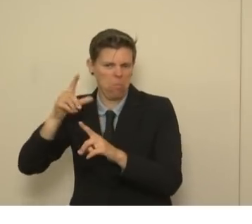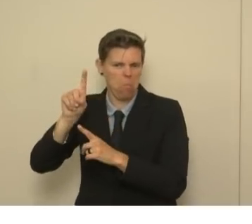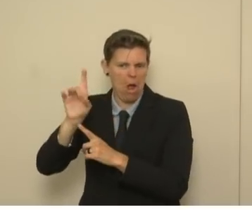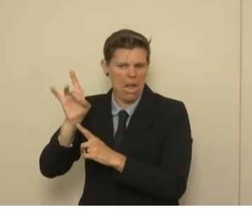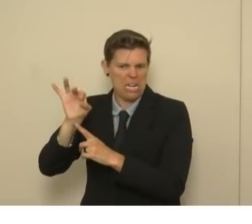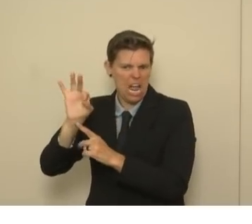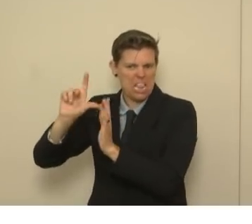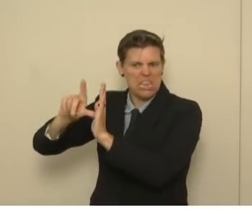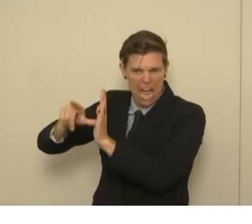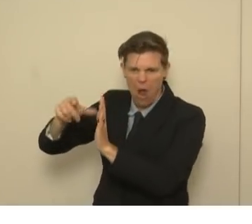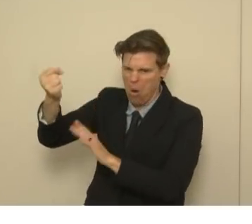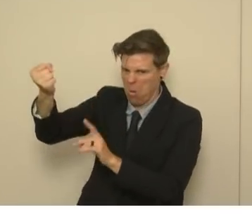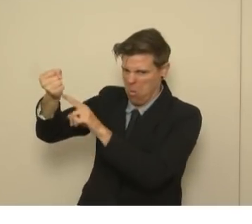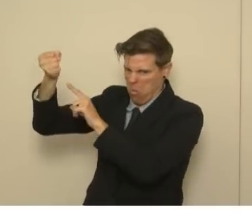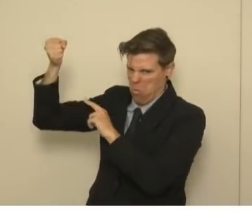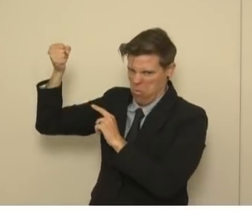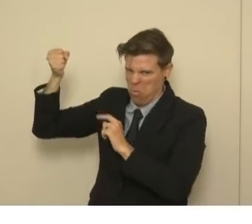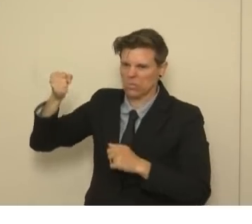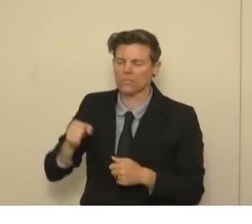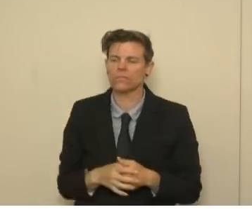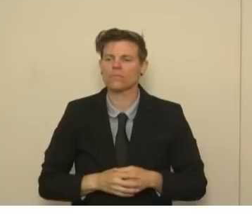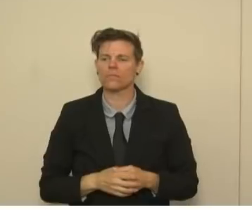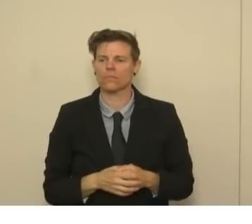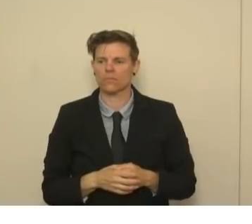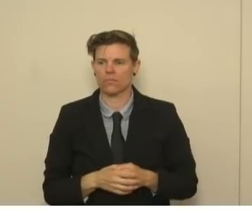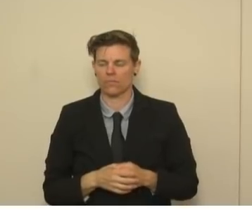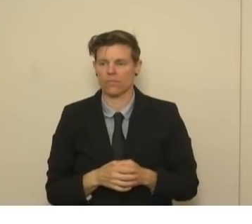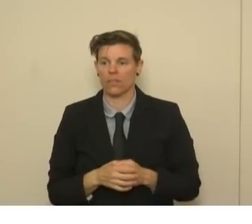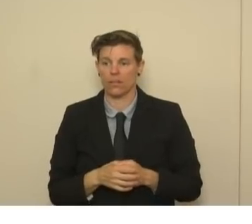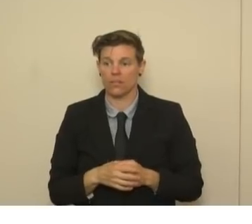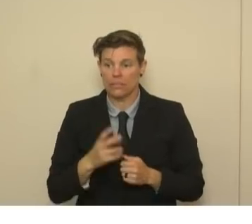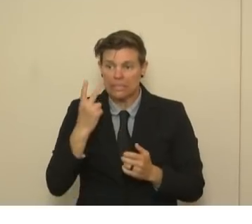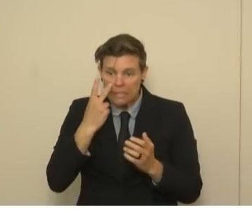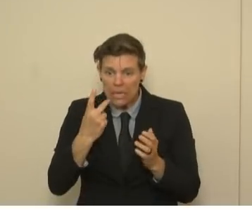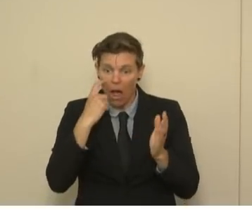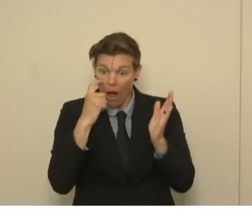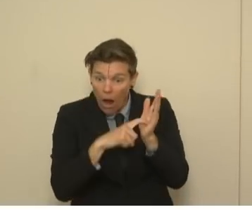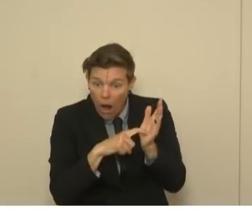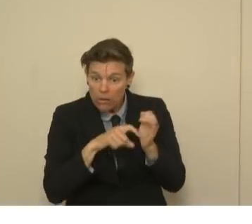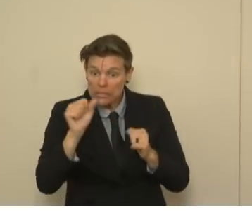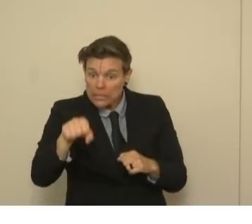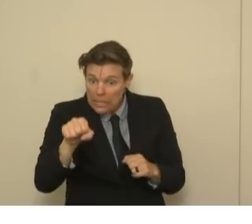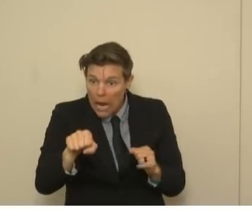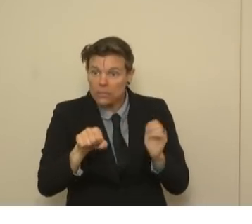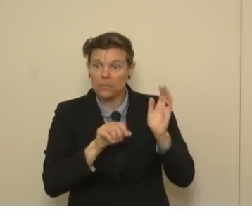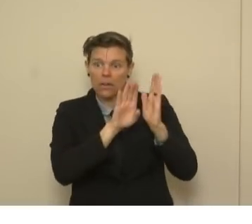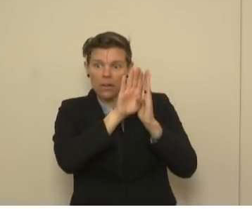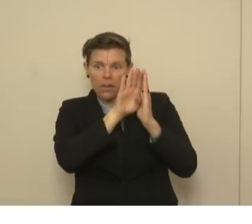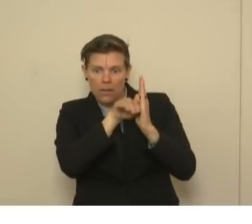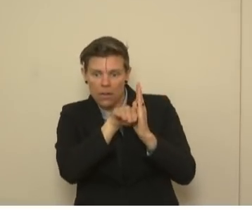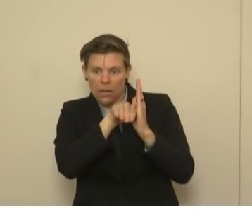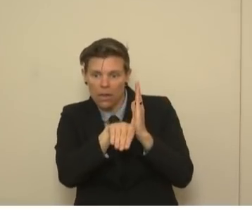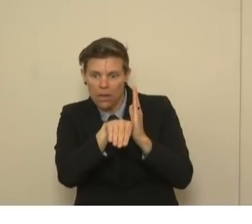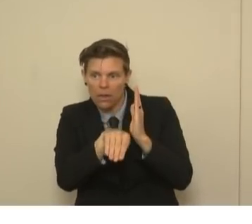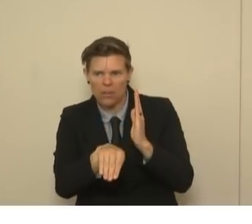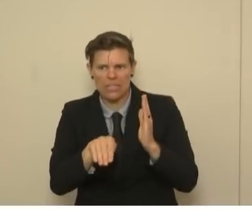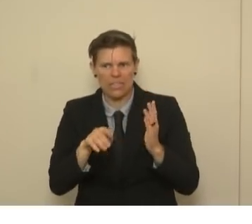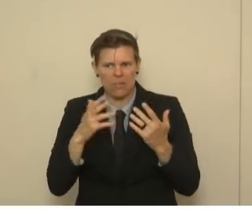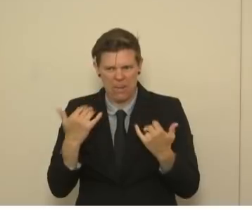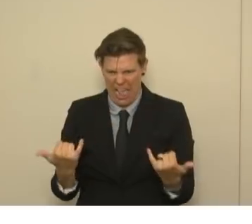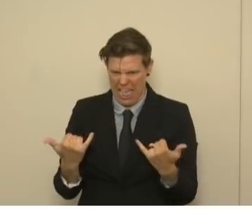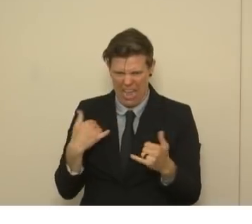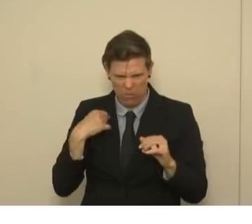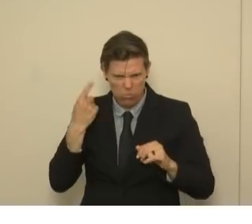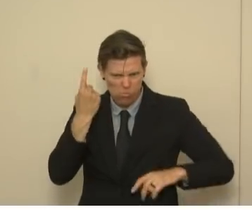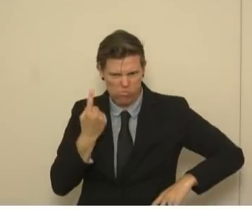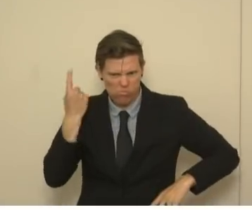well, let me start with what brings cases up. What brings cases up primarily is people having interactions with other people.